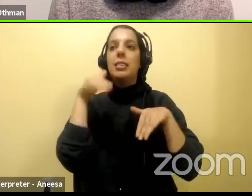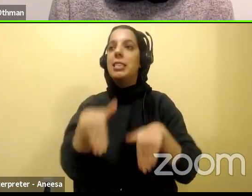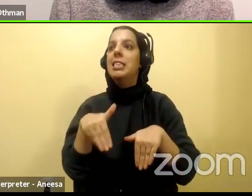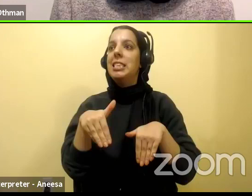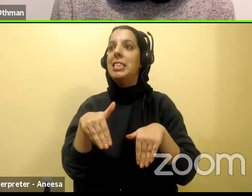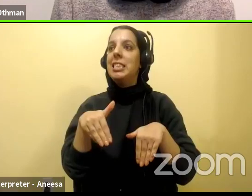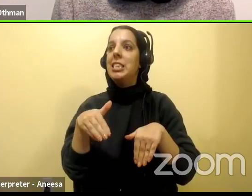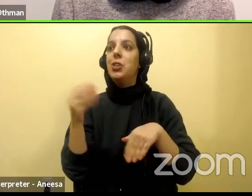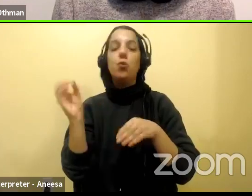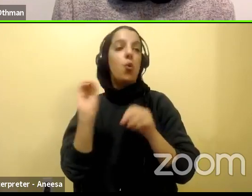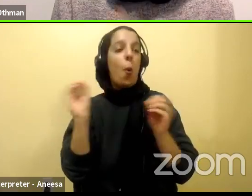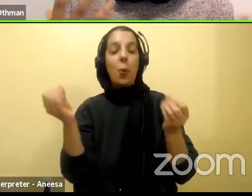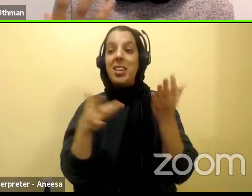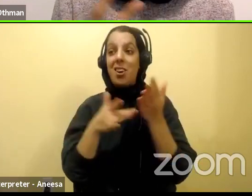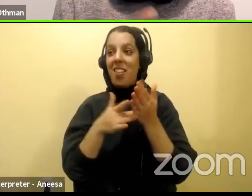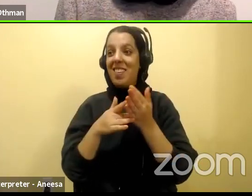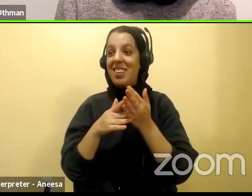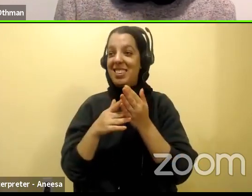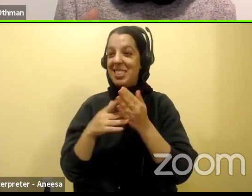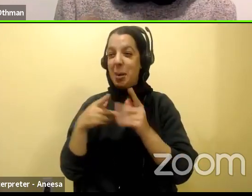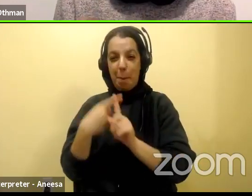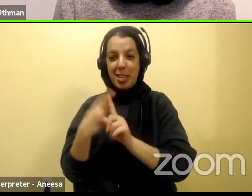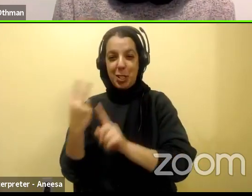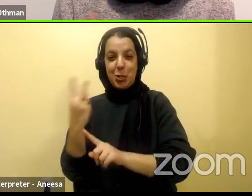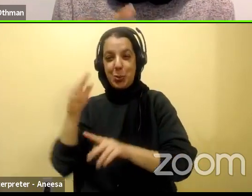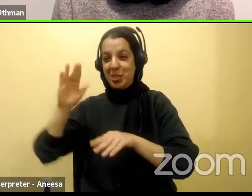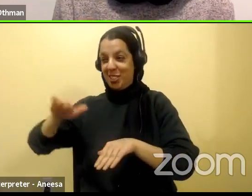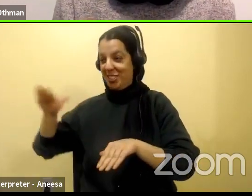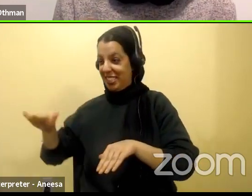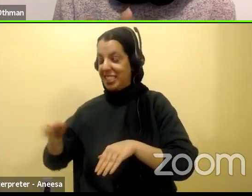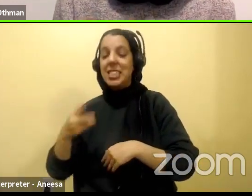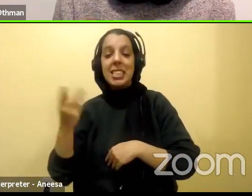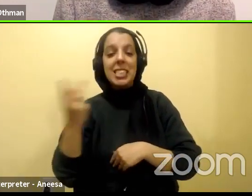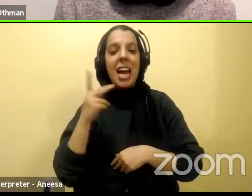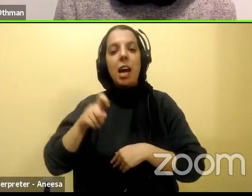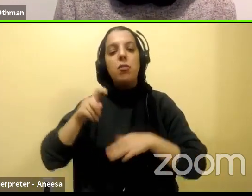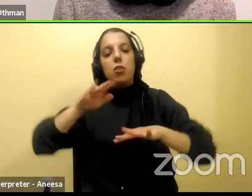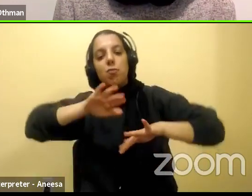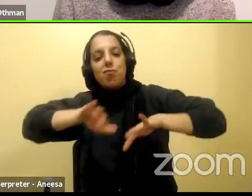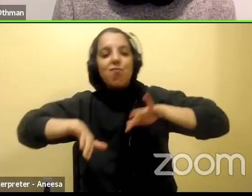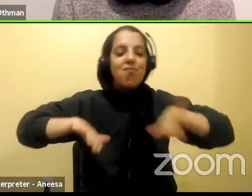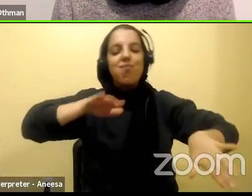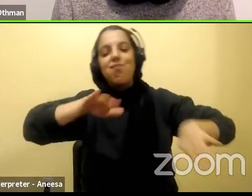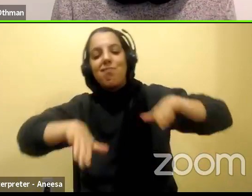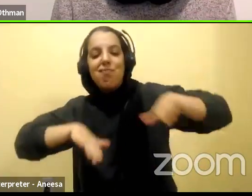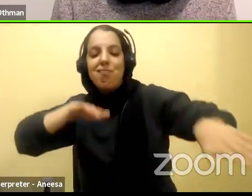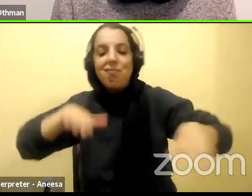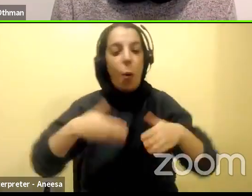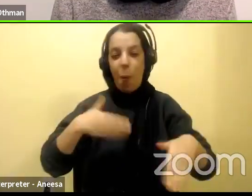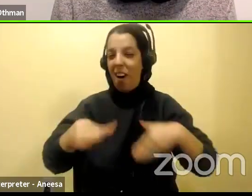2 children. So we had to crawl around the house to get housework done or to care for our children.